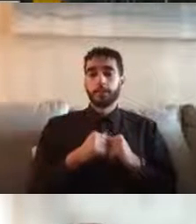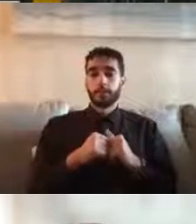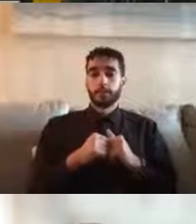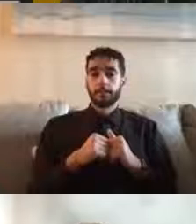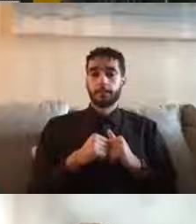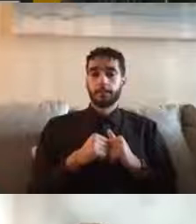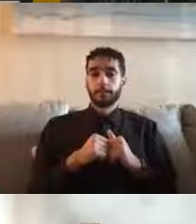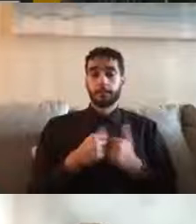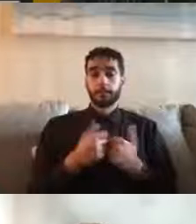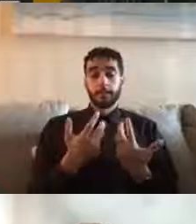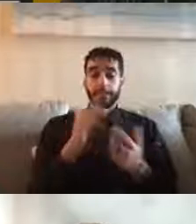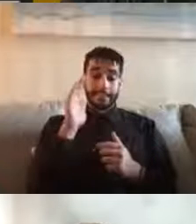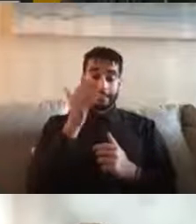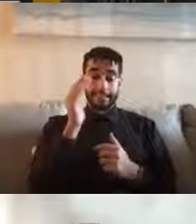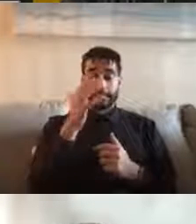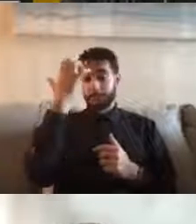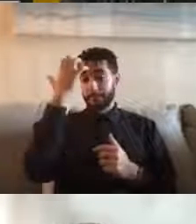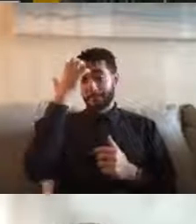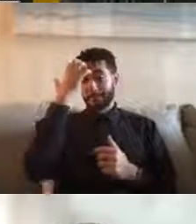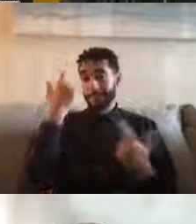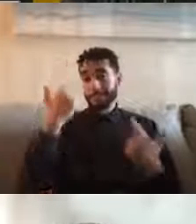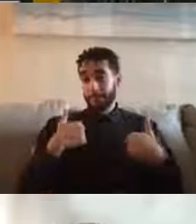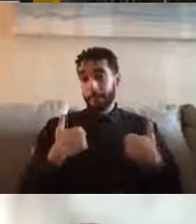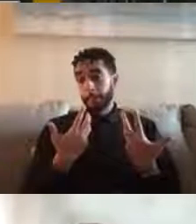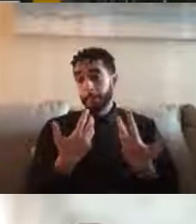I mean, that just seems to make a lot of sense to me.